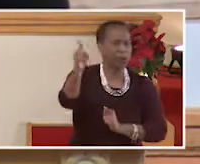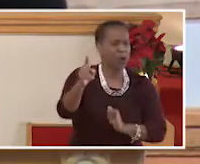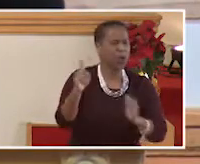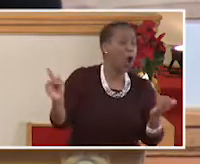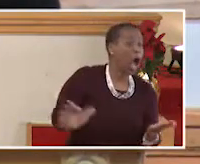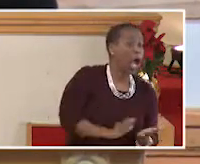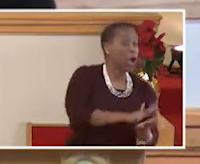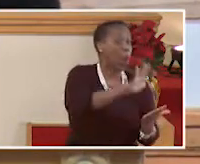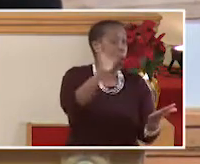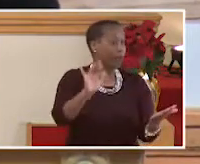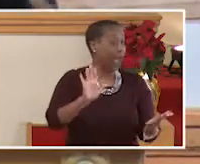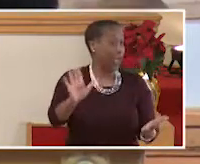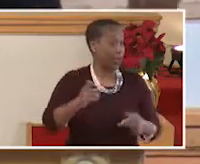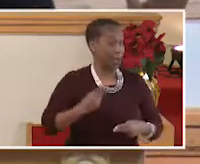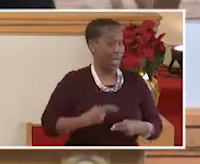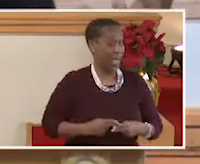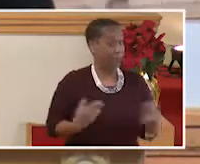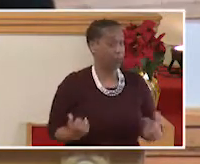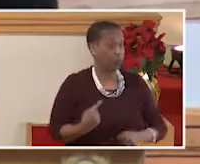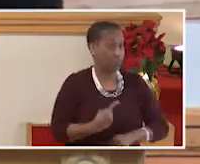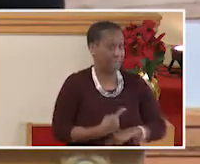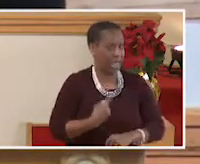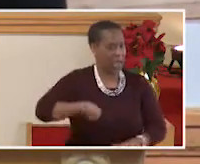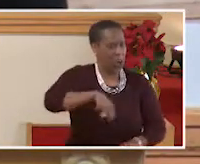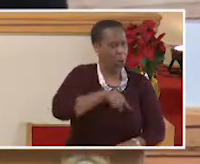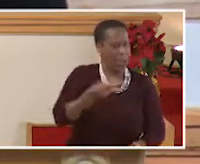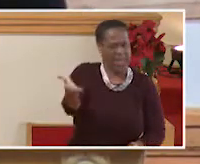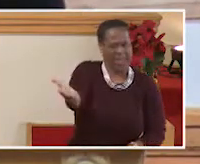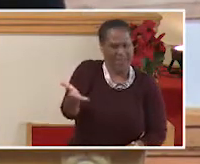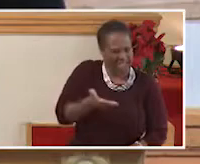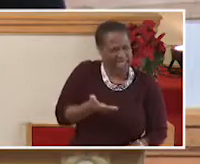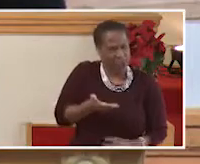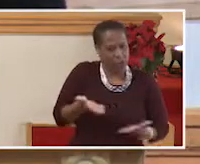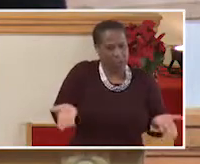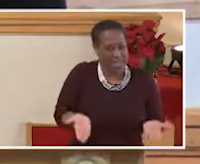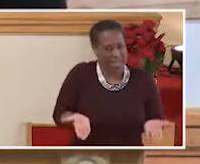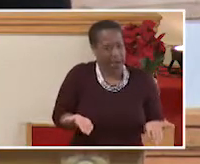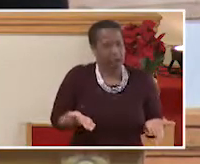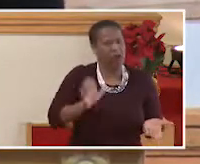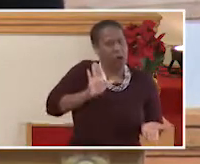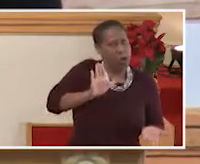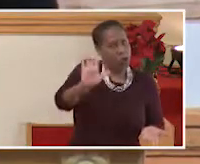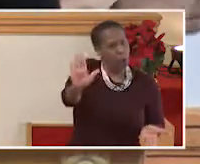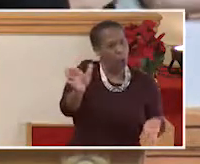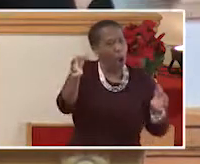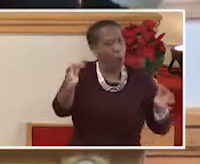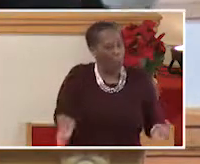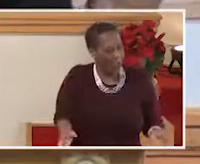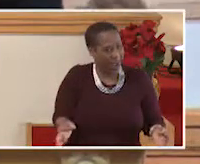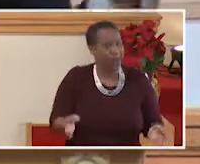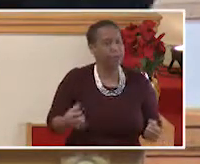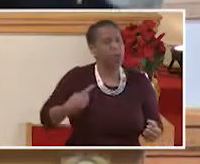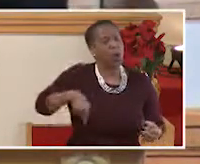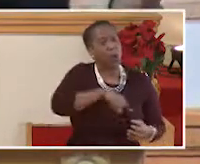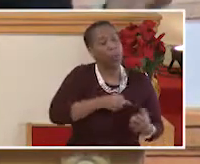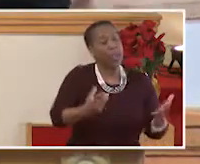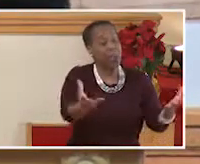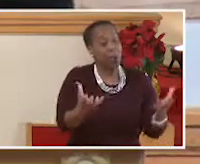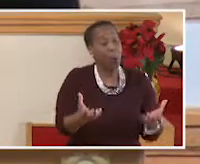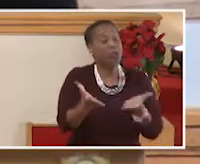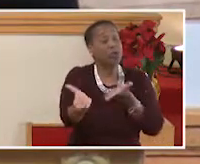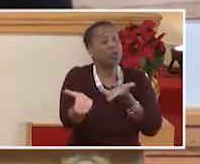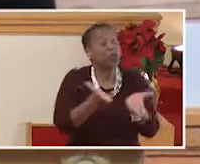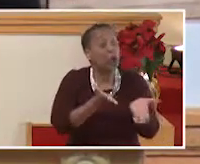name today, God. And we invite you into this service to have your way, God. We want to serve and worship and adore